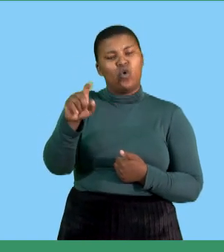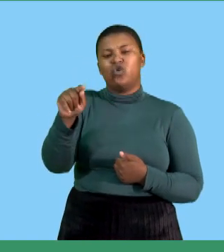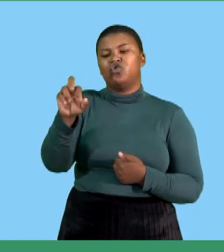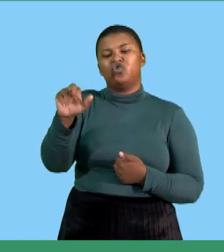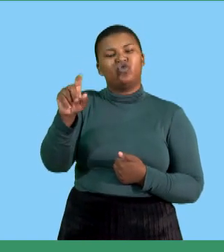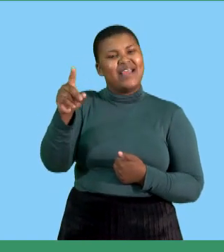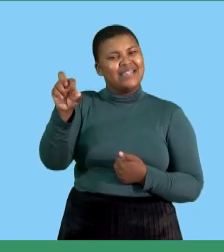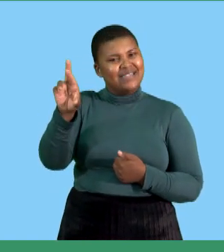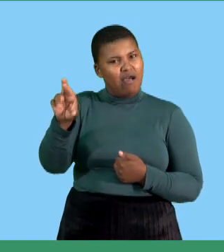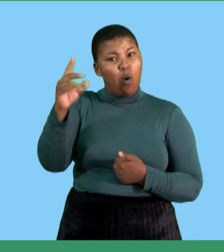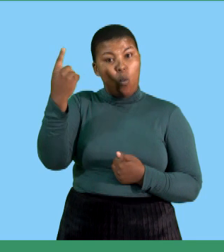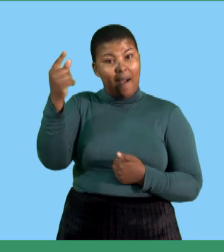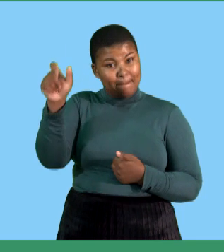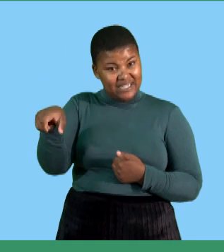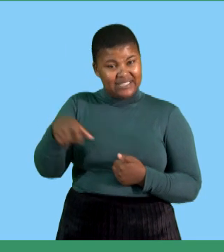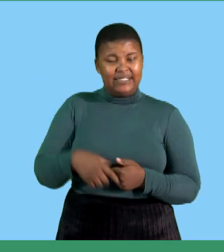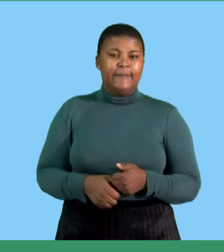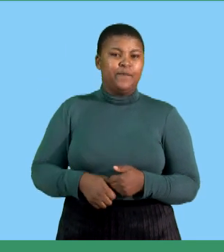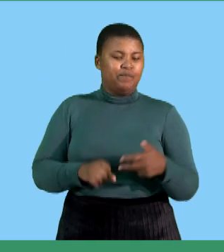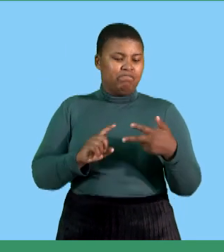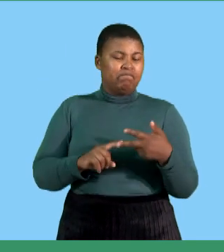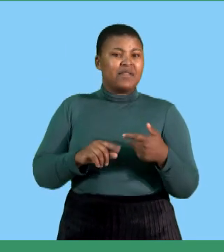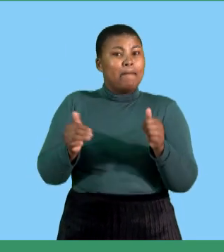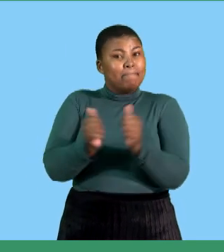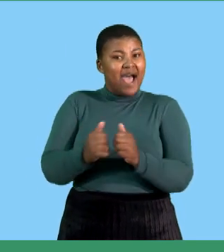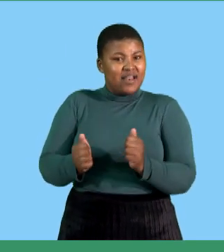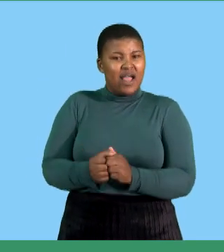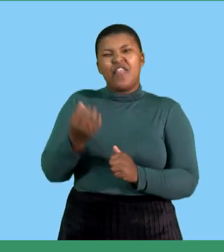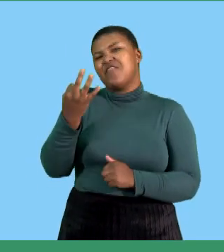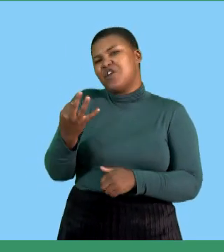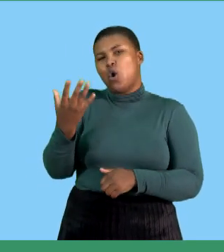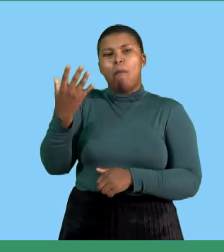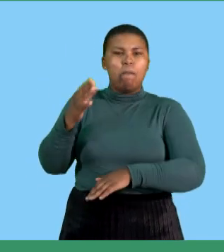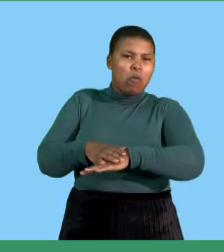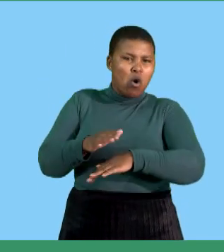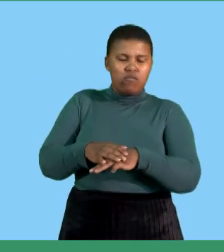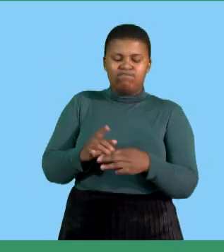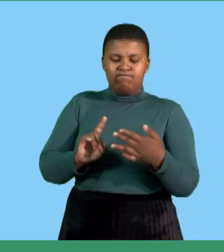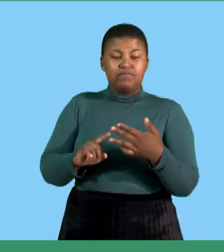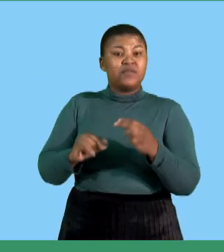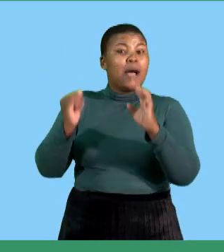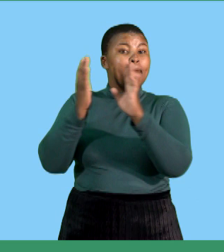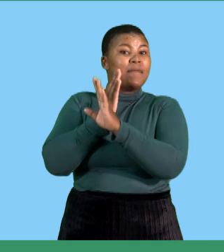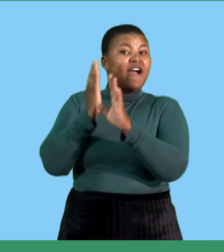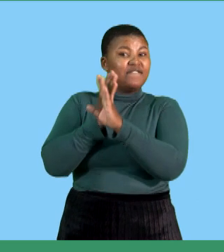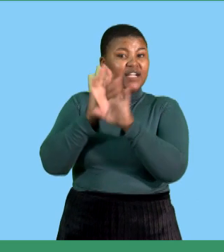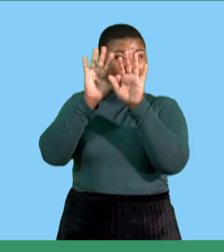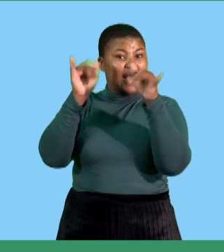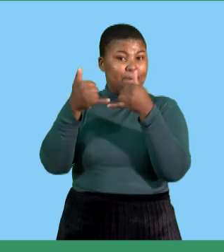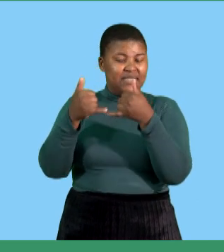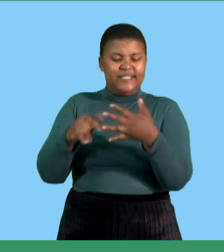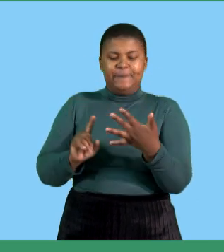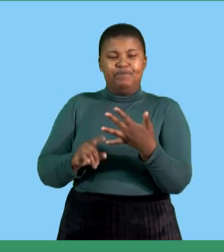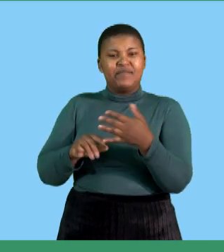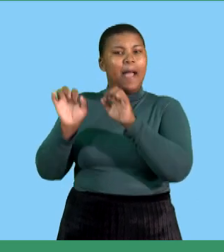got partnership, at least two or more people. Then we've got private companies, and we've got public company. This is owned by shareholders.